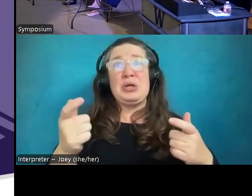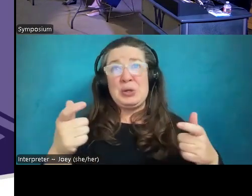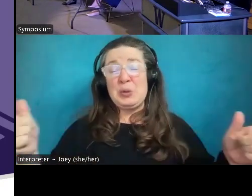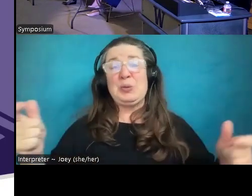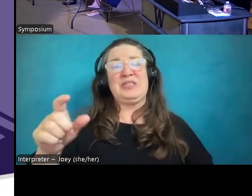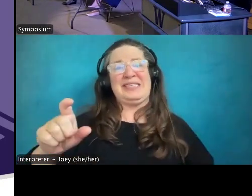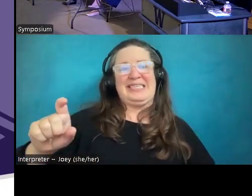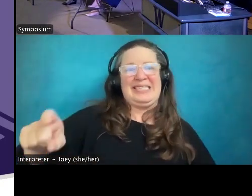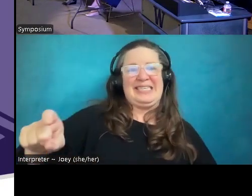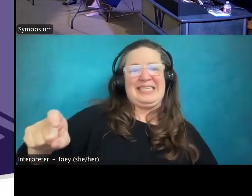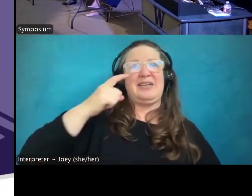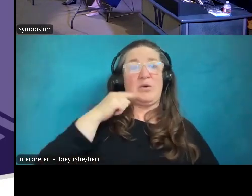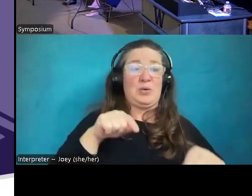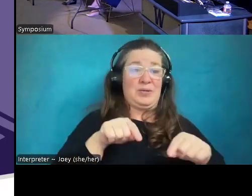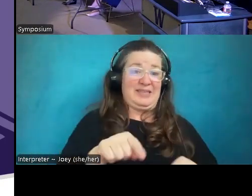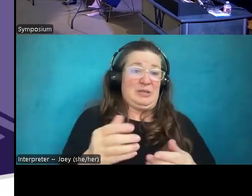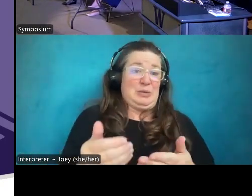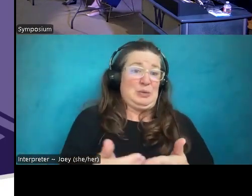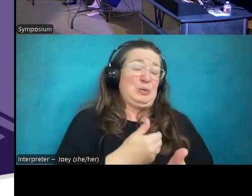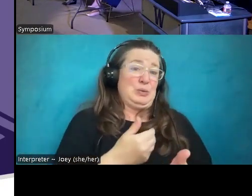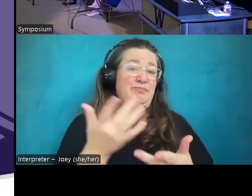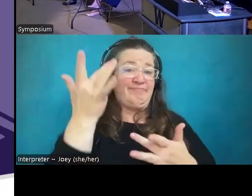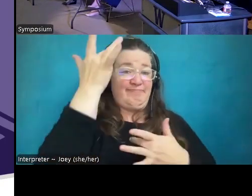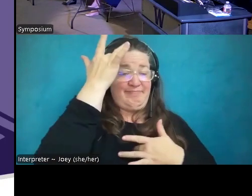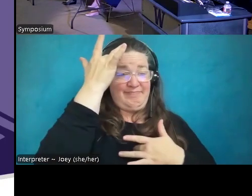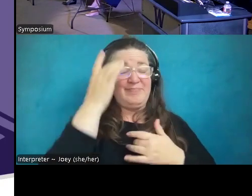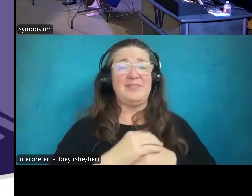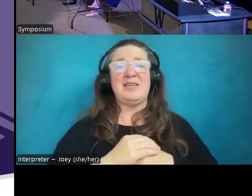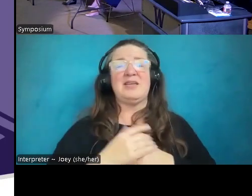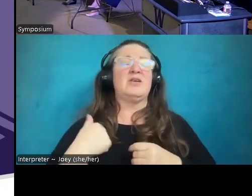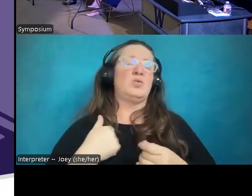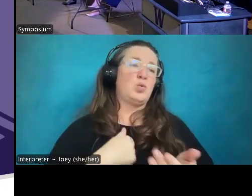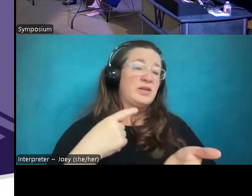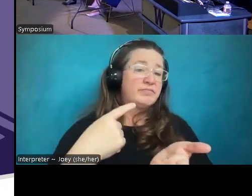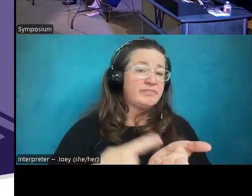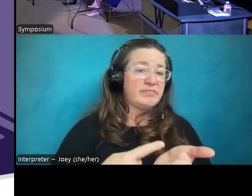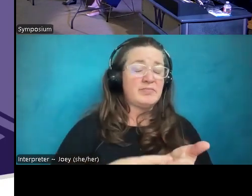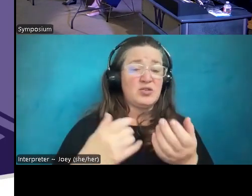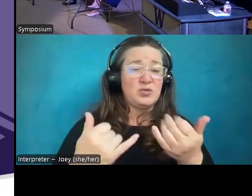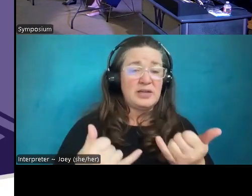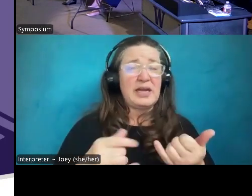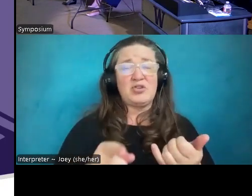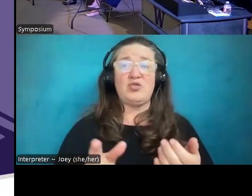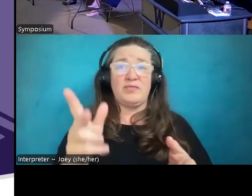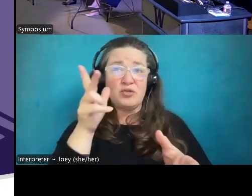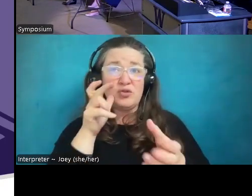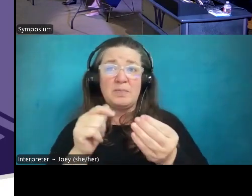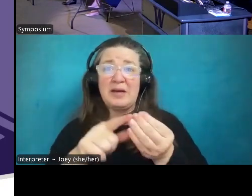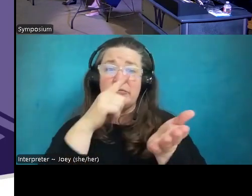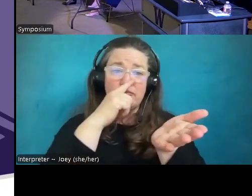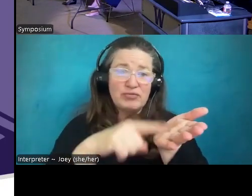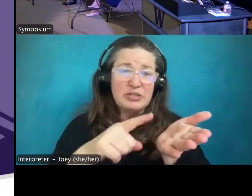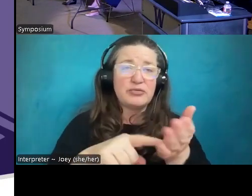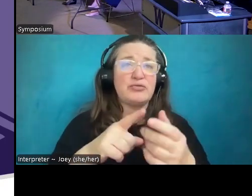need for this new disease, right? We've talked today and you've heard from experts on research, on establishing